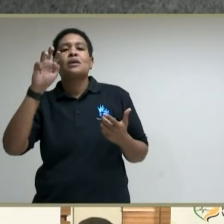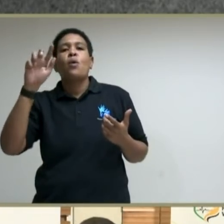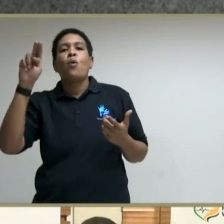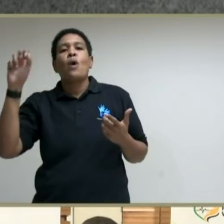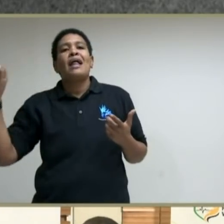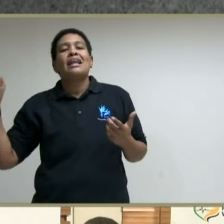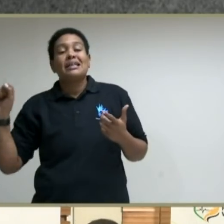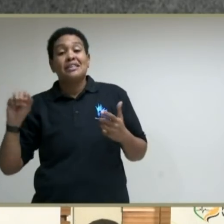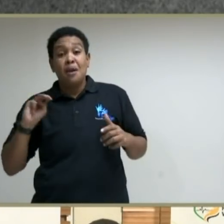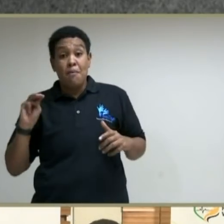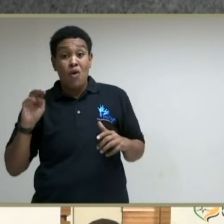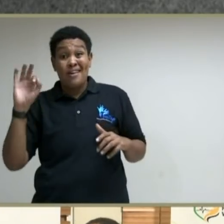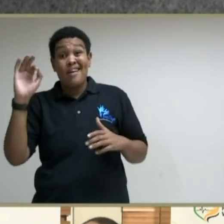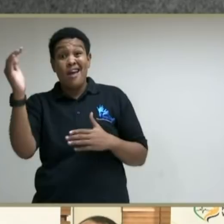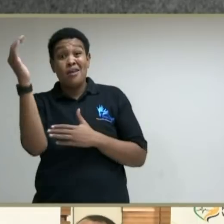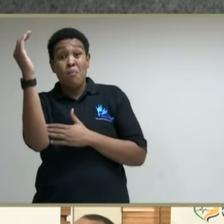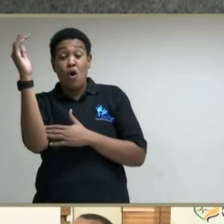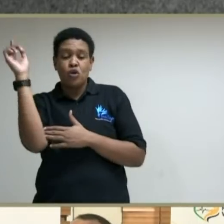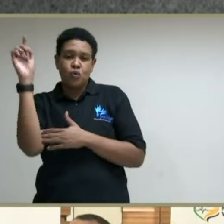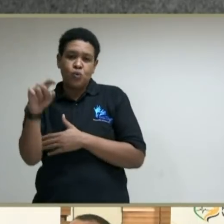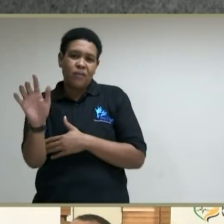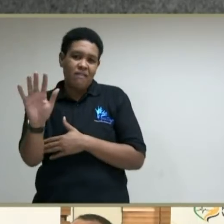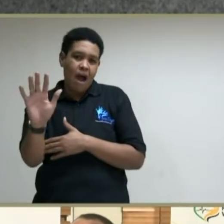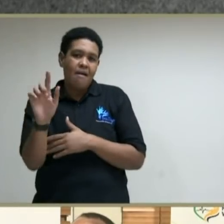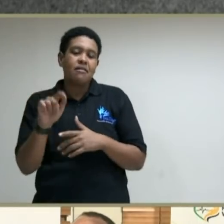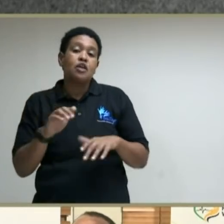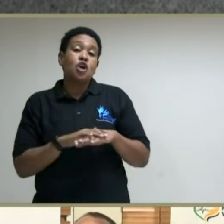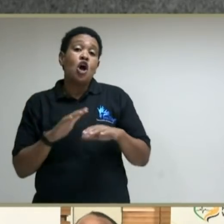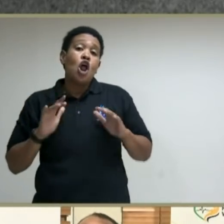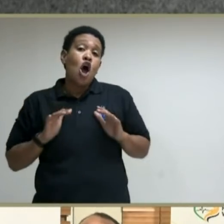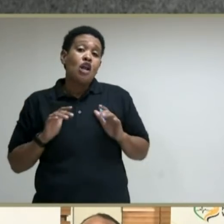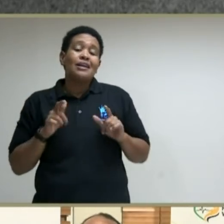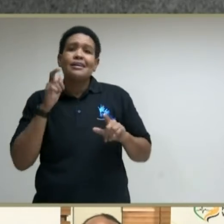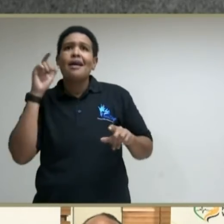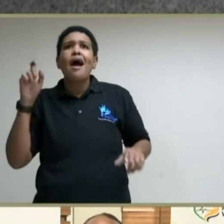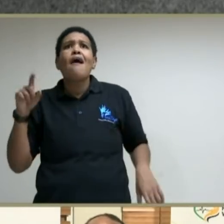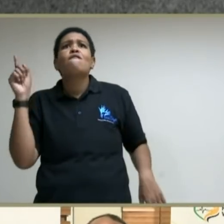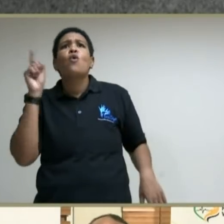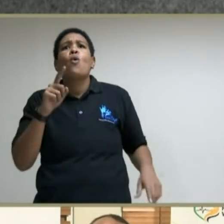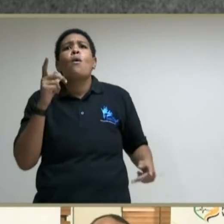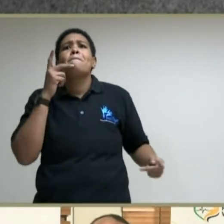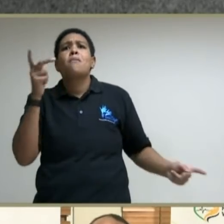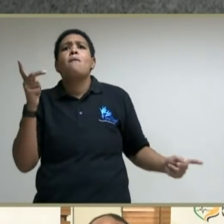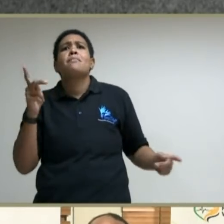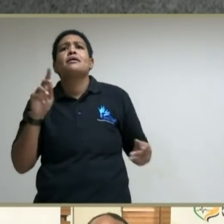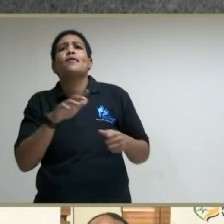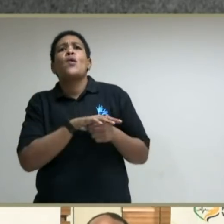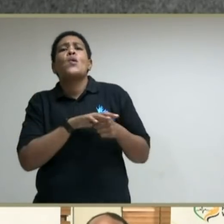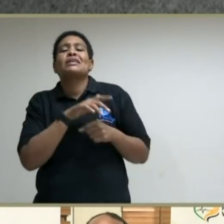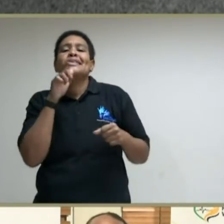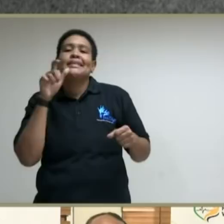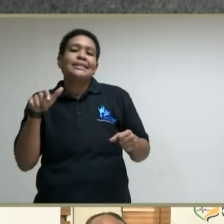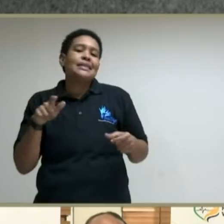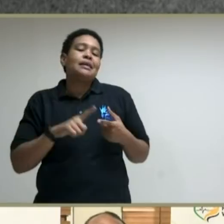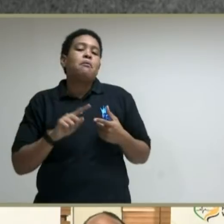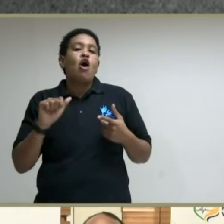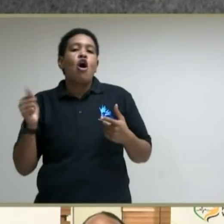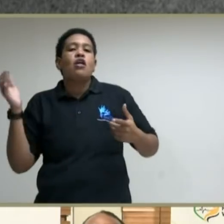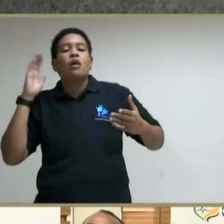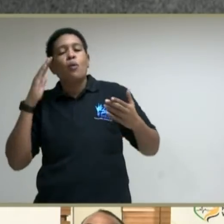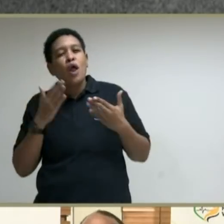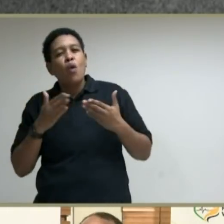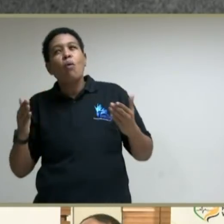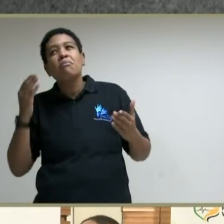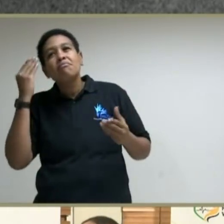a.m. to 5 p.m. That's on the holidays. You don't have to go to a public facility. And there are others that will be